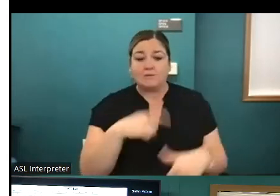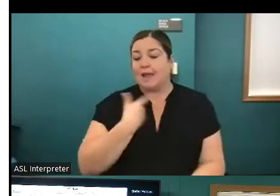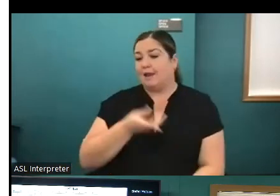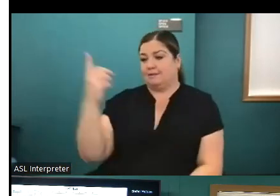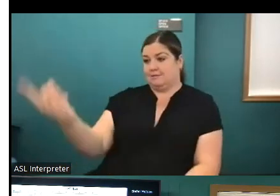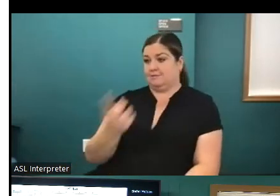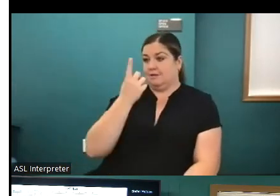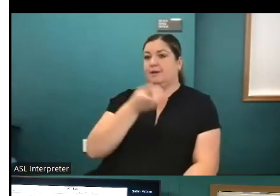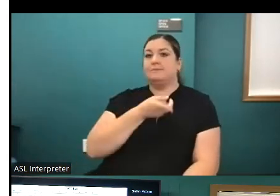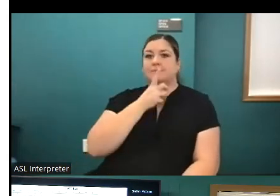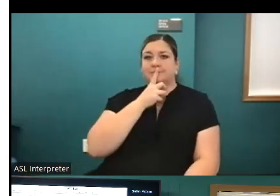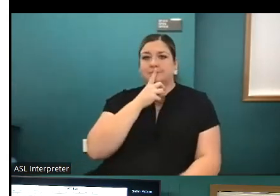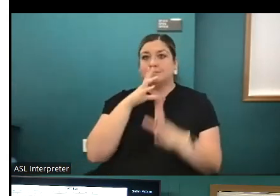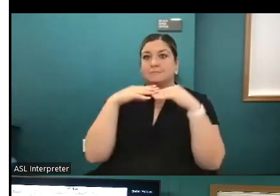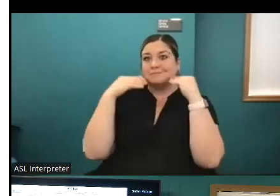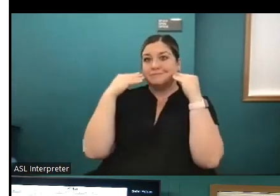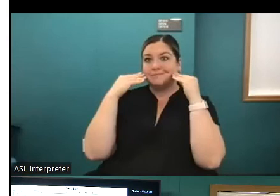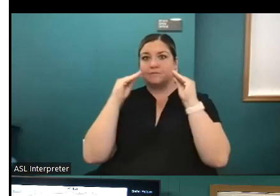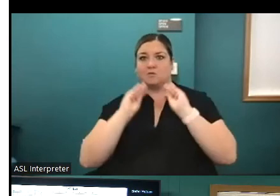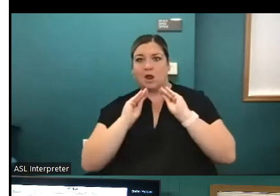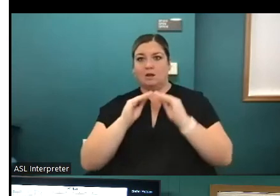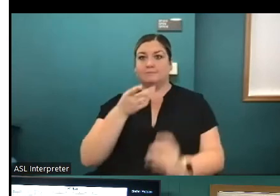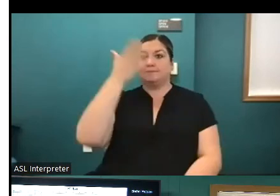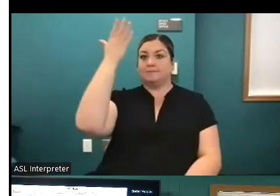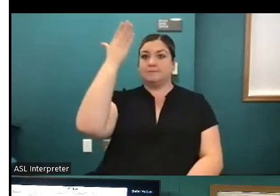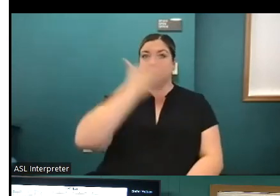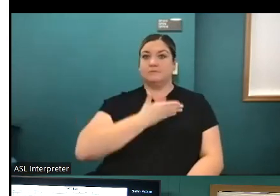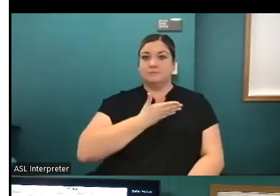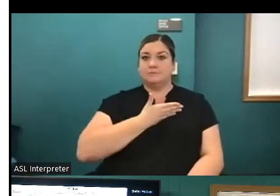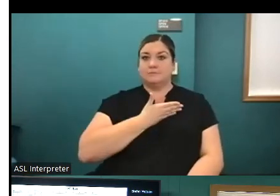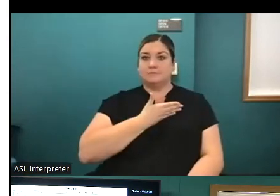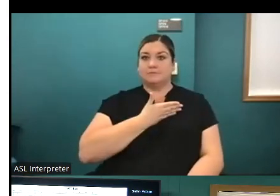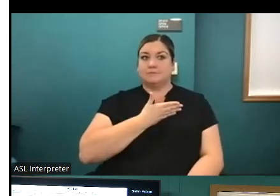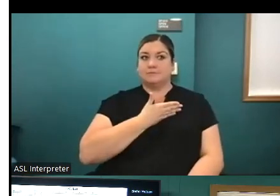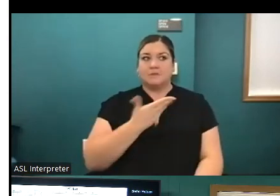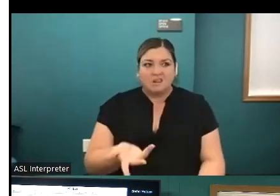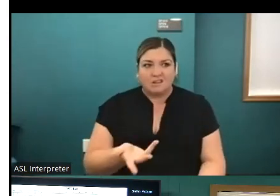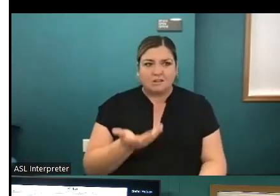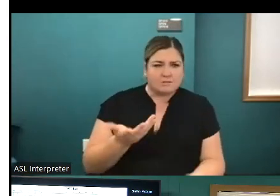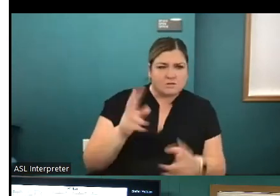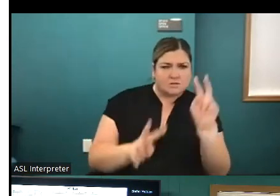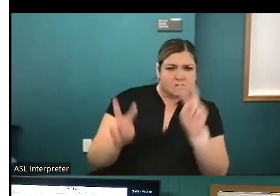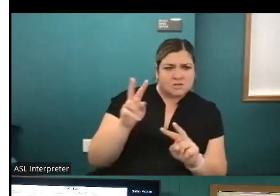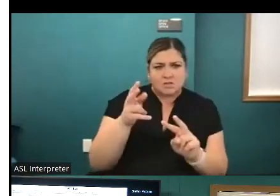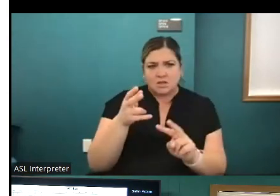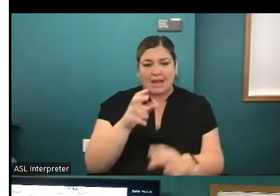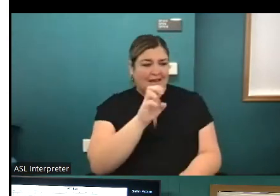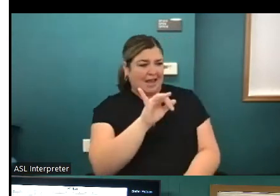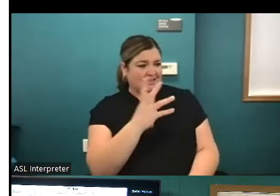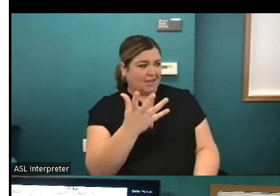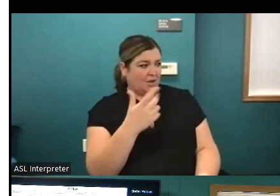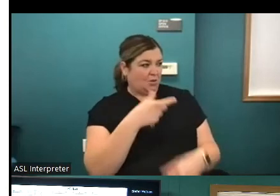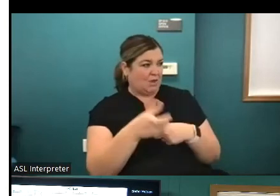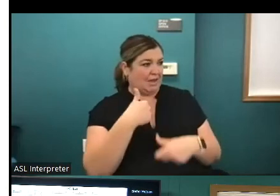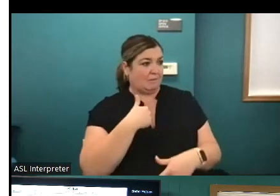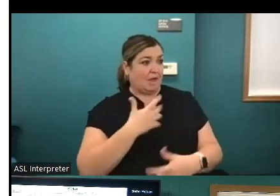me a smile, a frown, and anything. They are just blank. And I'm like, I can't read them. And then the early intervention is like, what, are you kidding me?